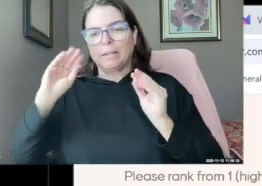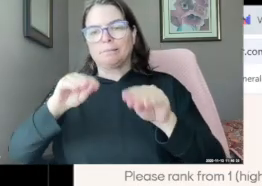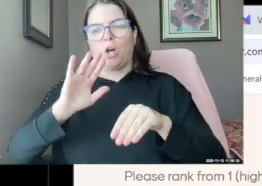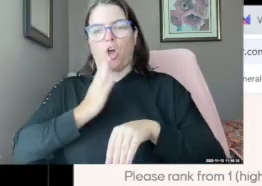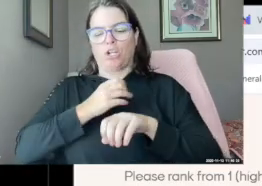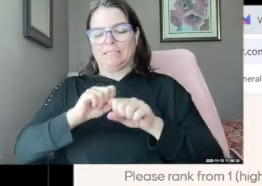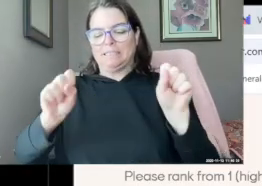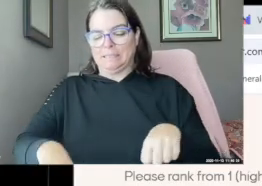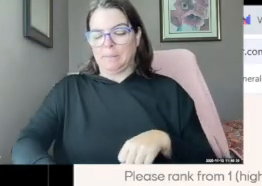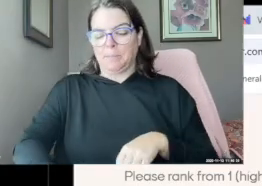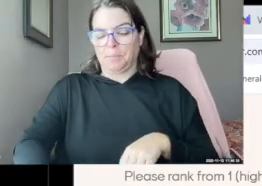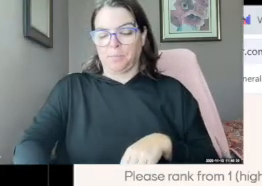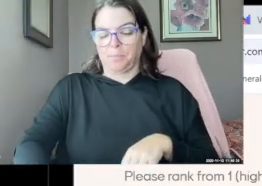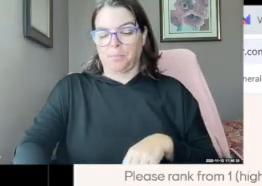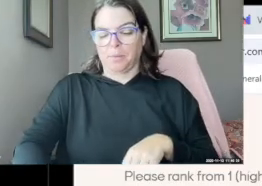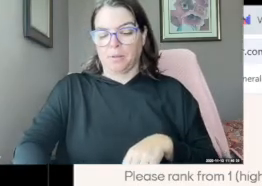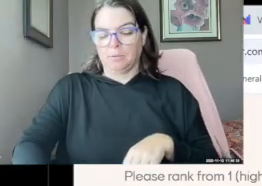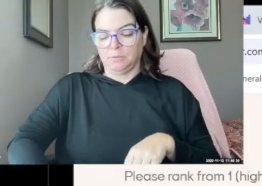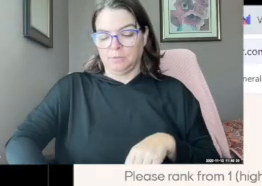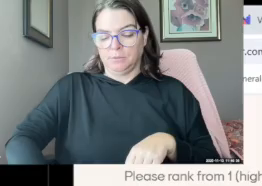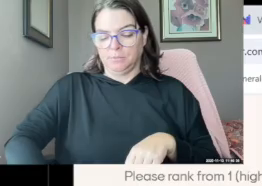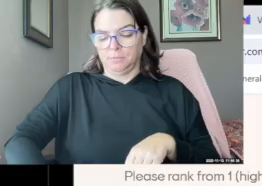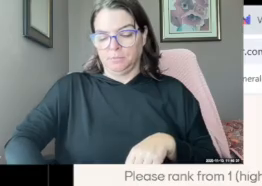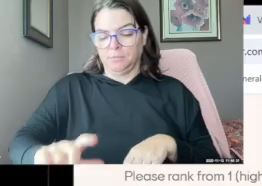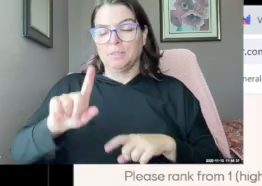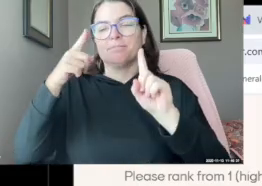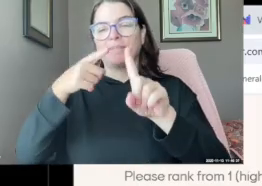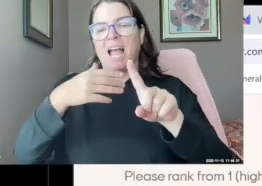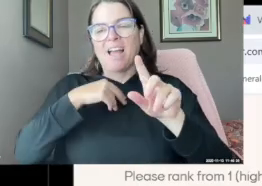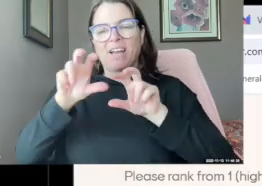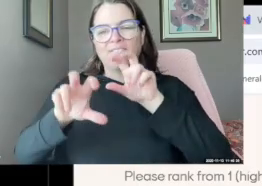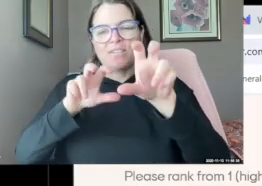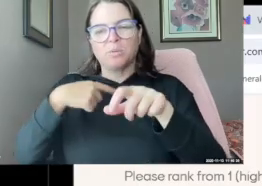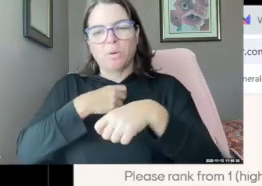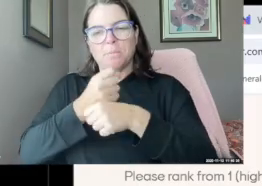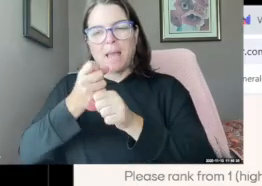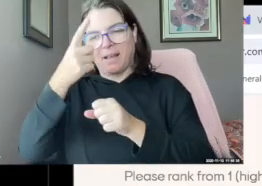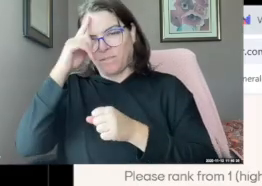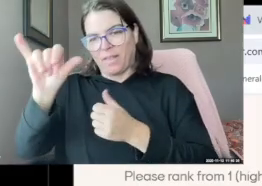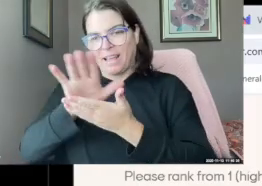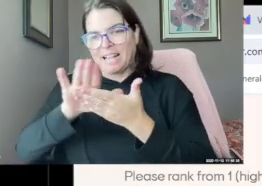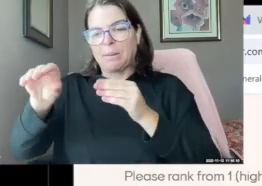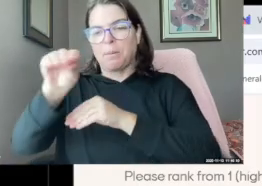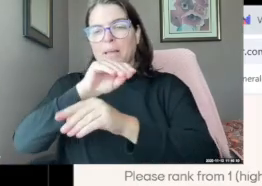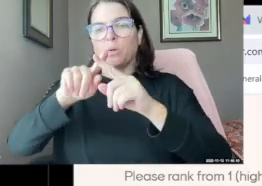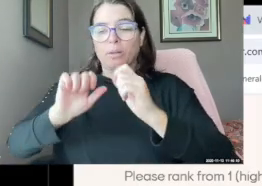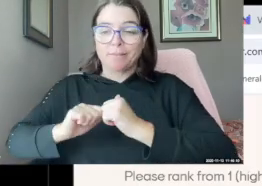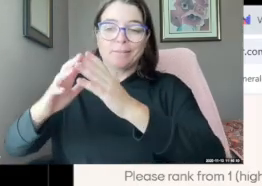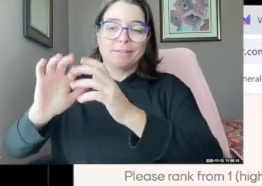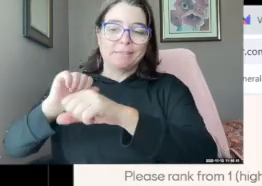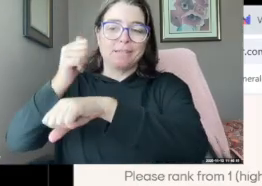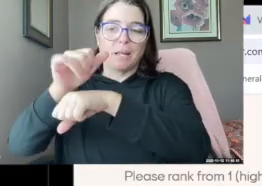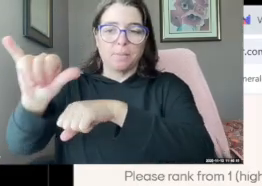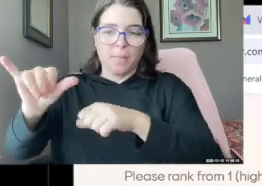residents really meets the transportation challenge that all of those events are going to place on our transportation system. So in particular, I think